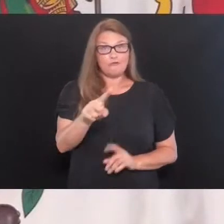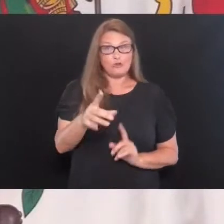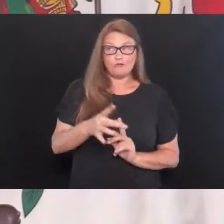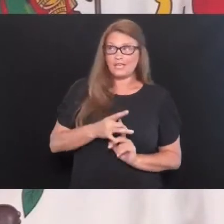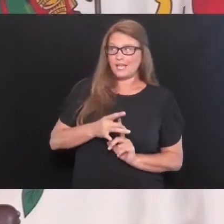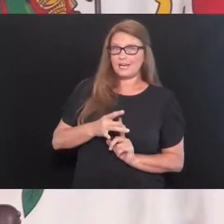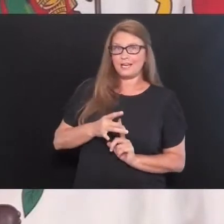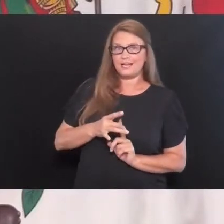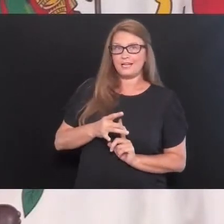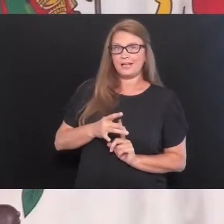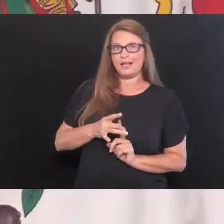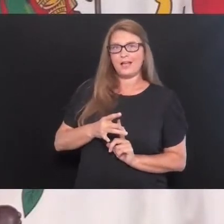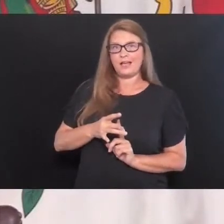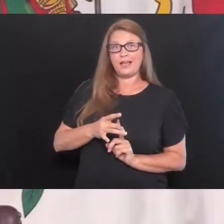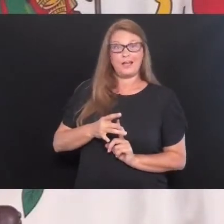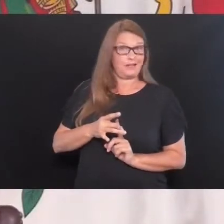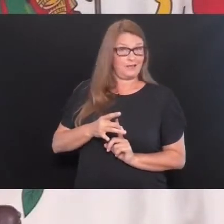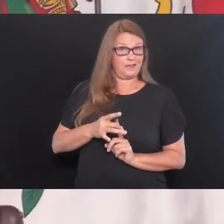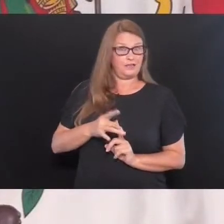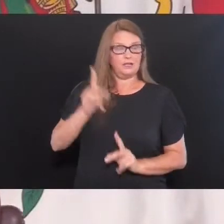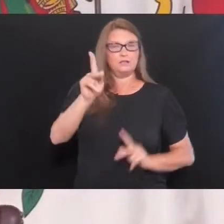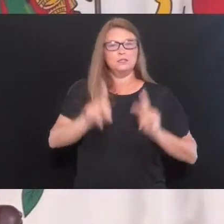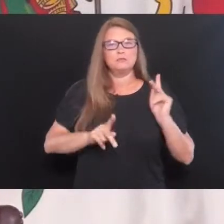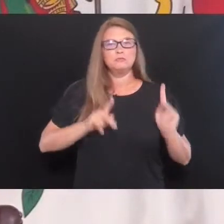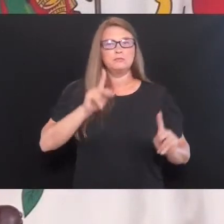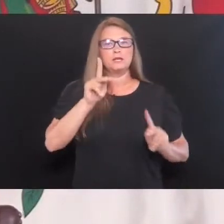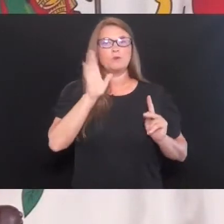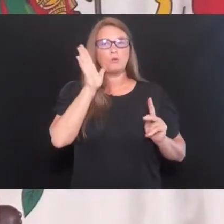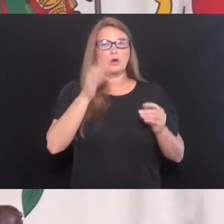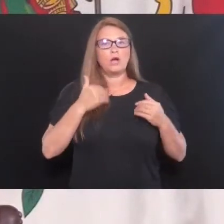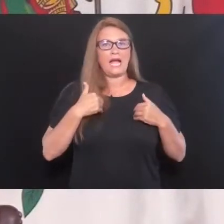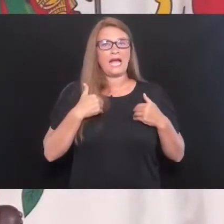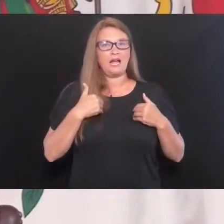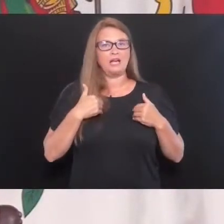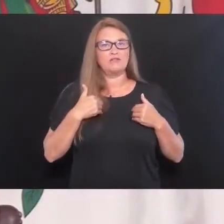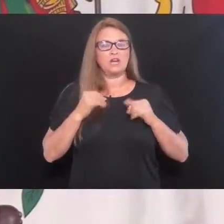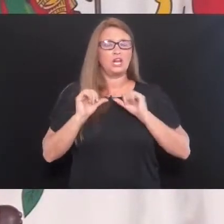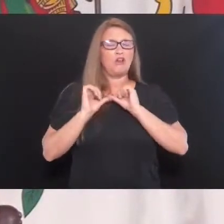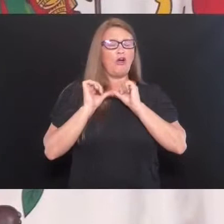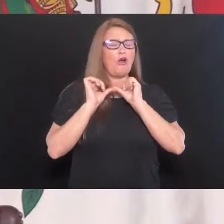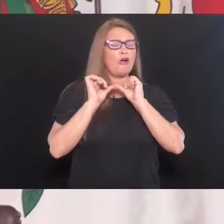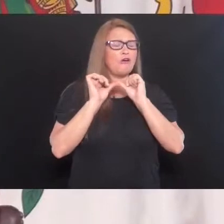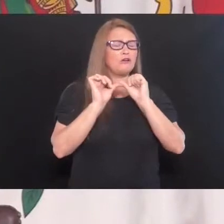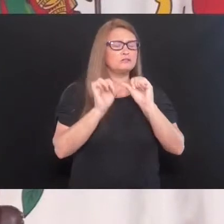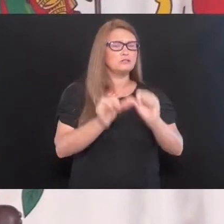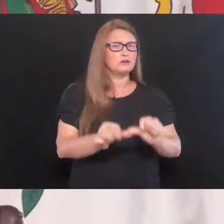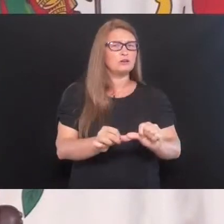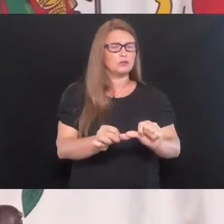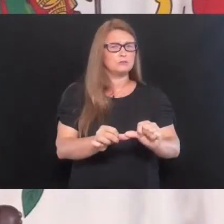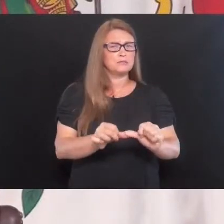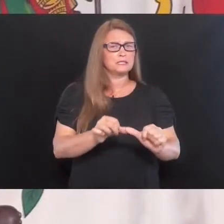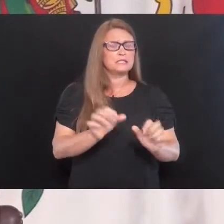think that's a way out of this thing, people are having long-term, very significant